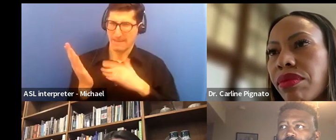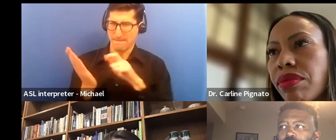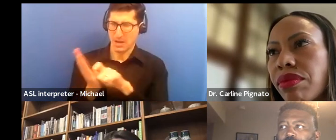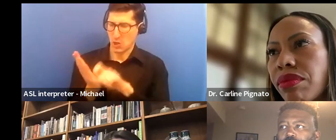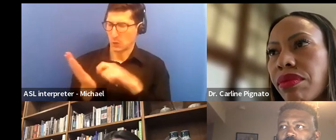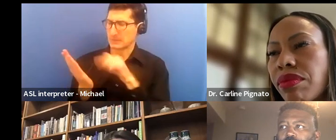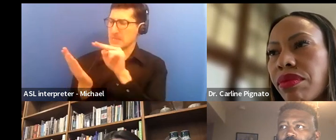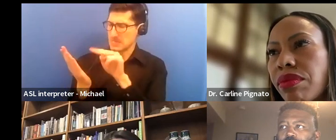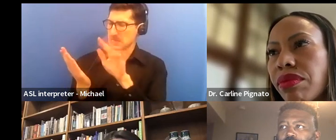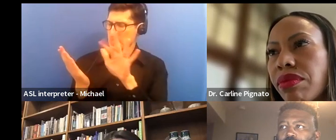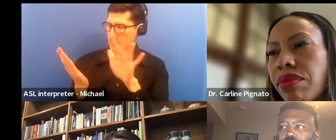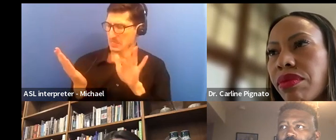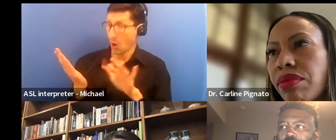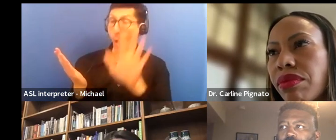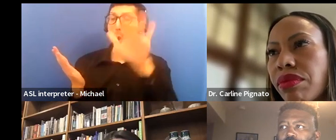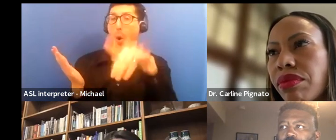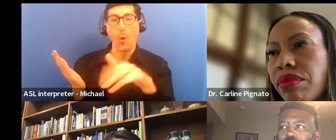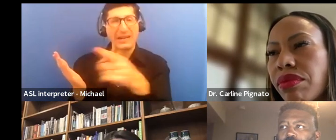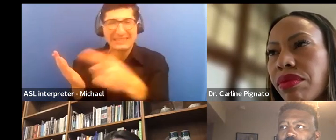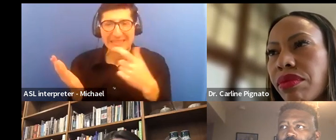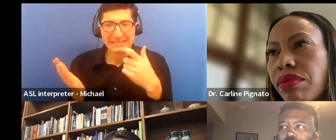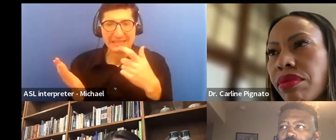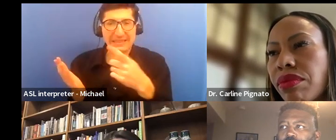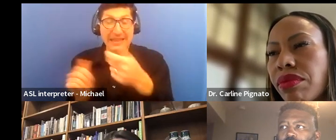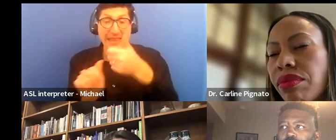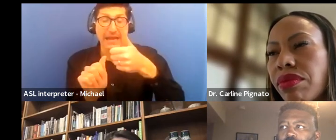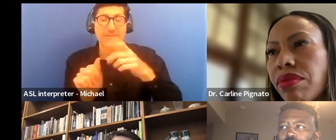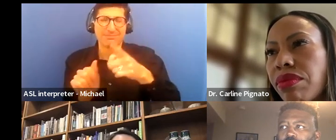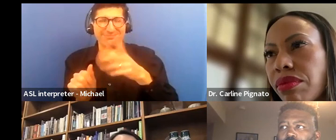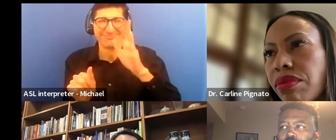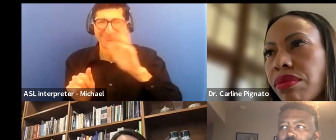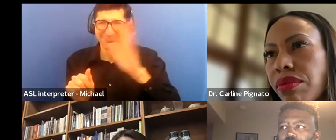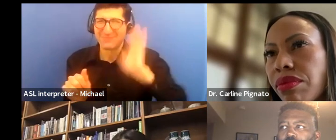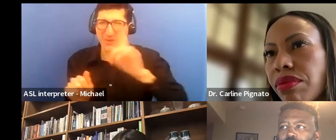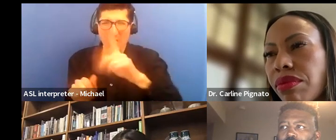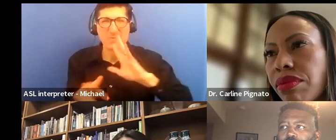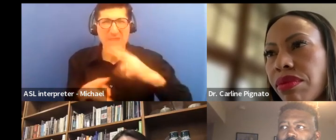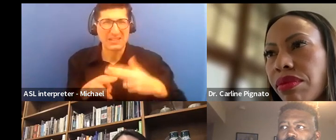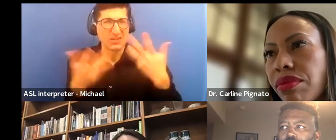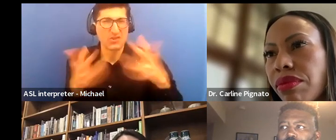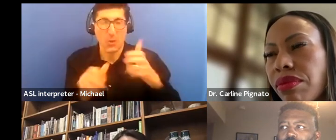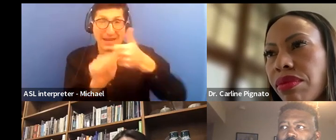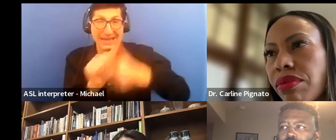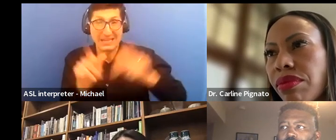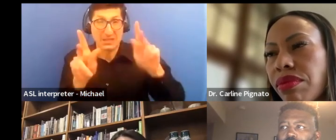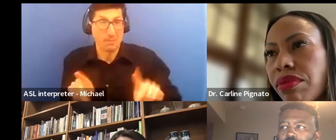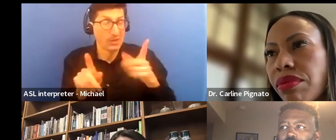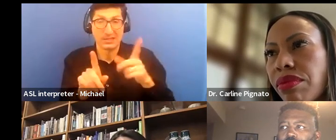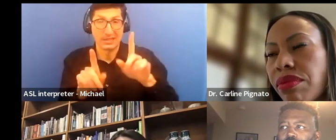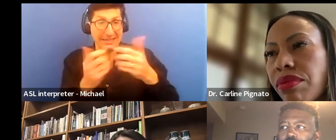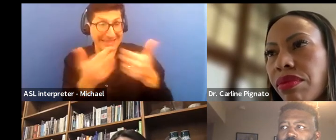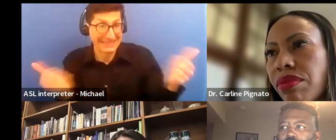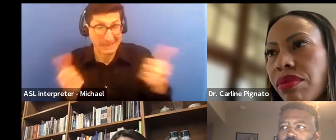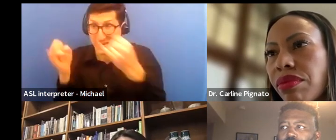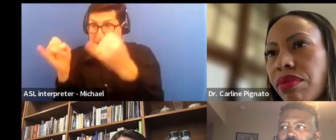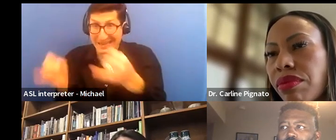The point you made about being careful about having each committee member scatter and doing their own work, we really caution against that, because a lot